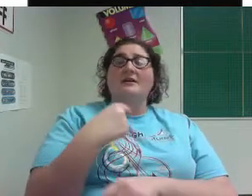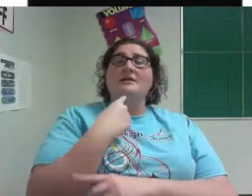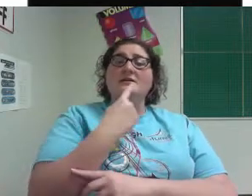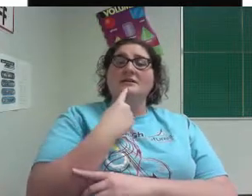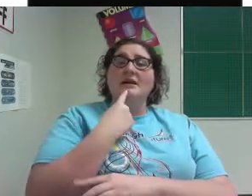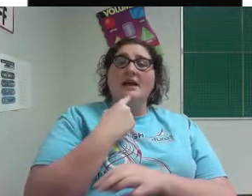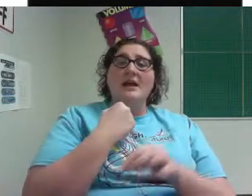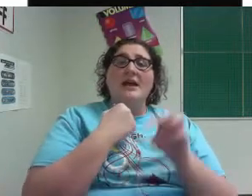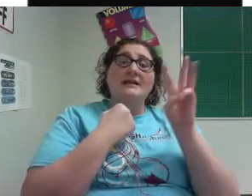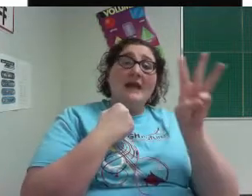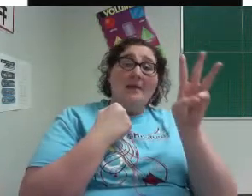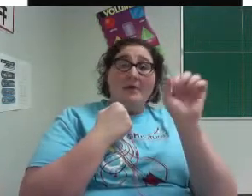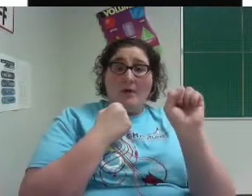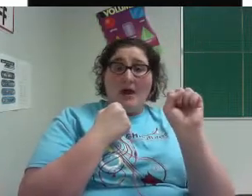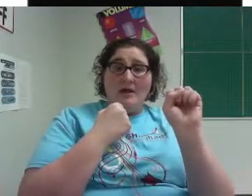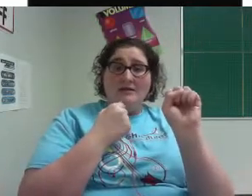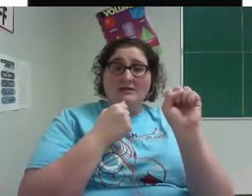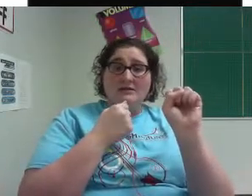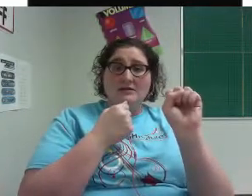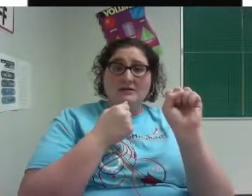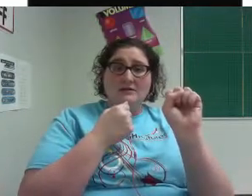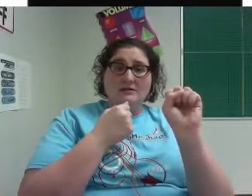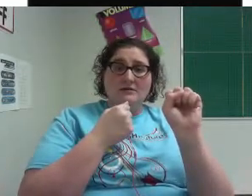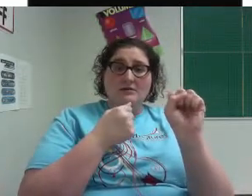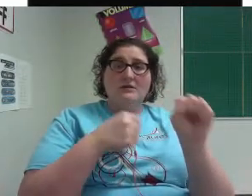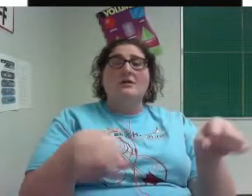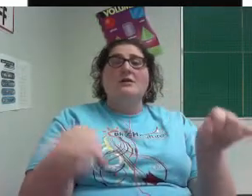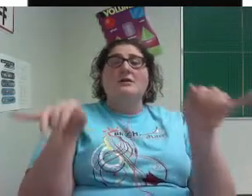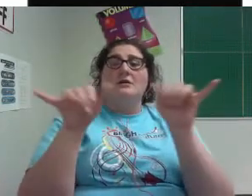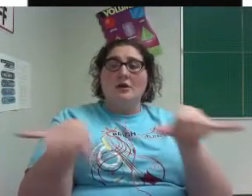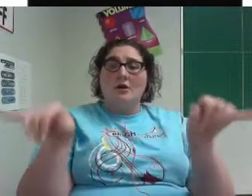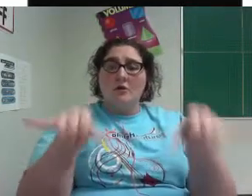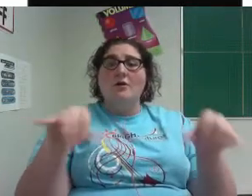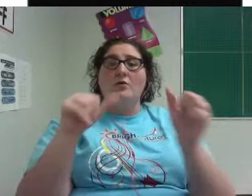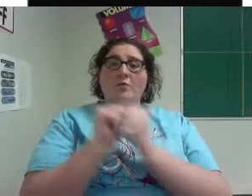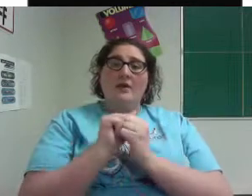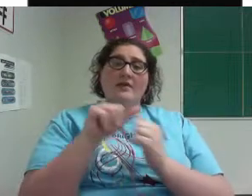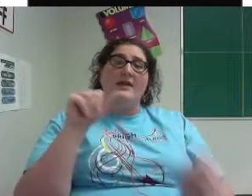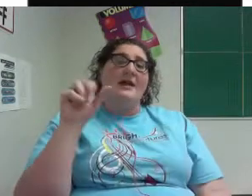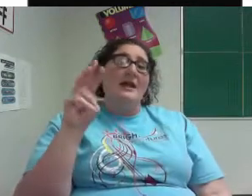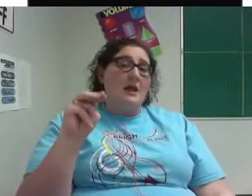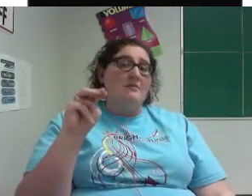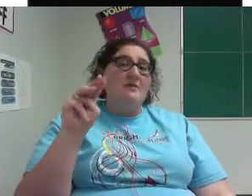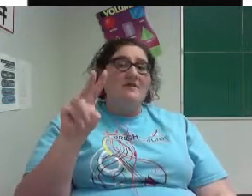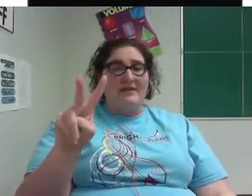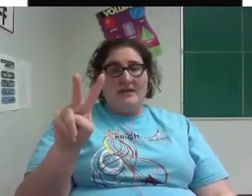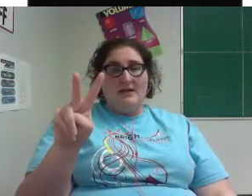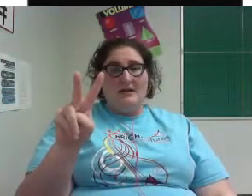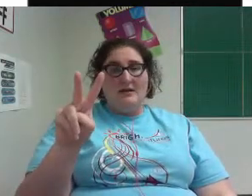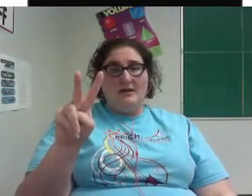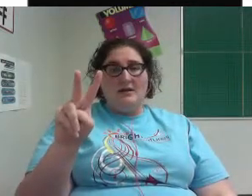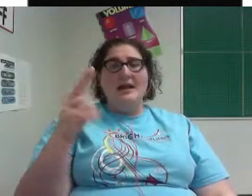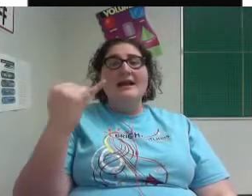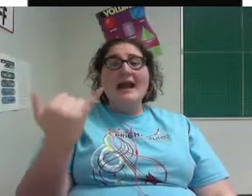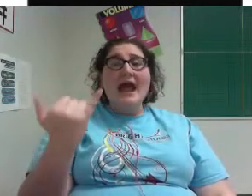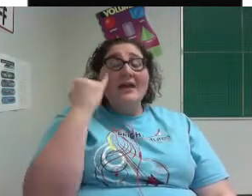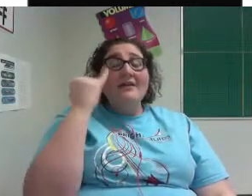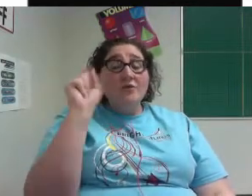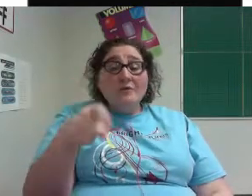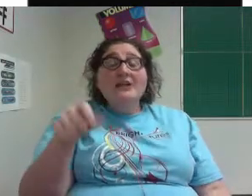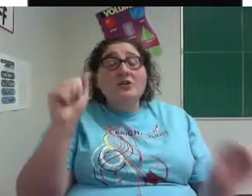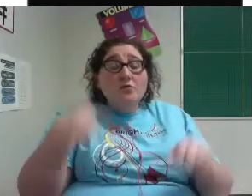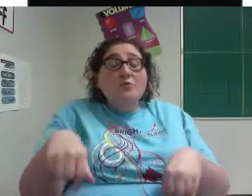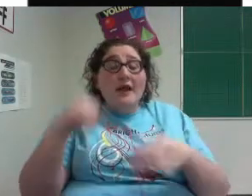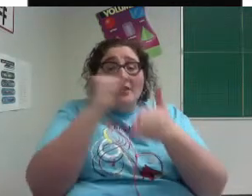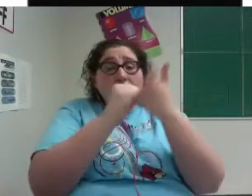And I can say that WS is congruent to MV. Now if you